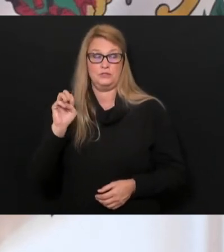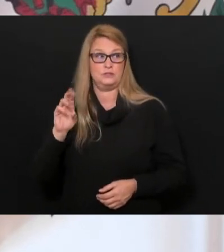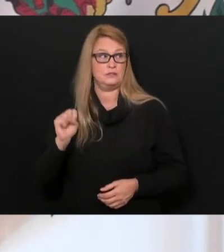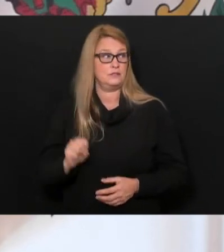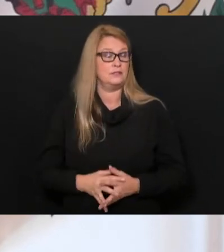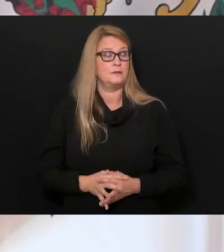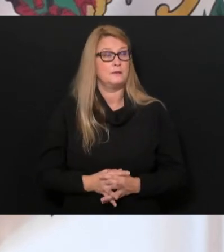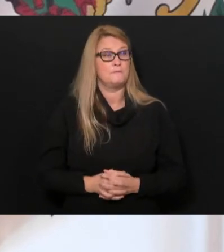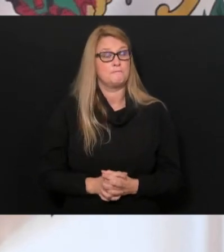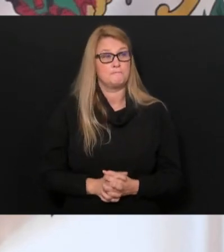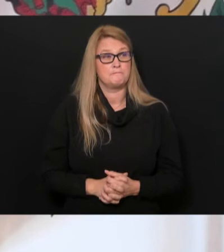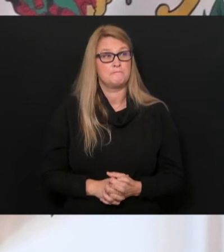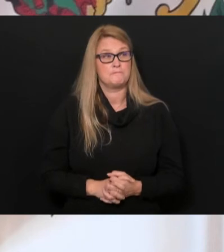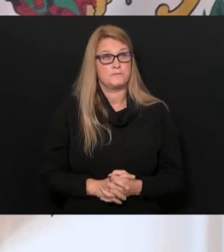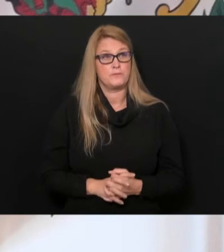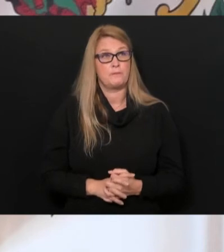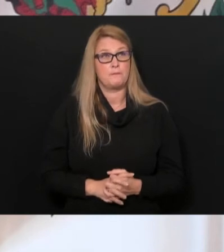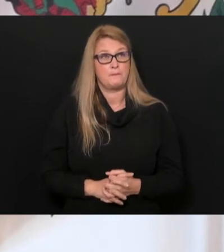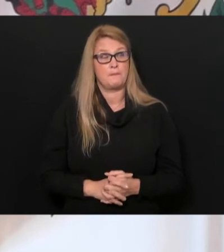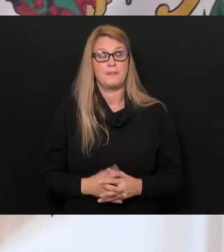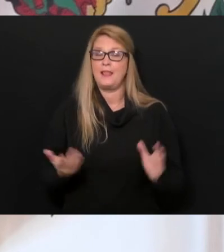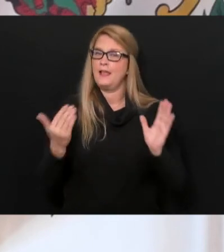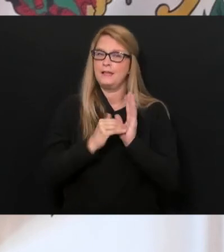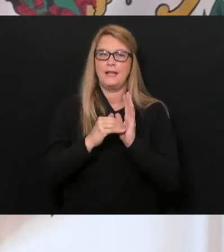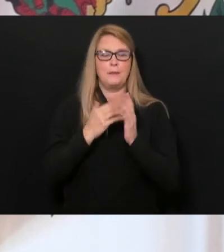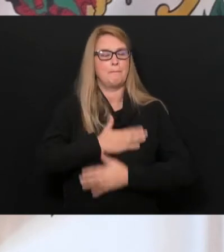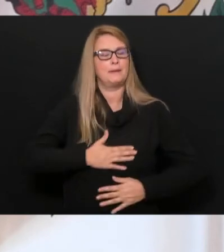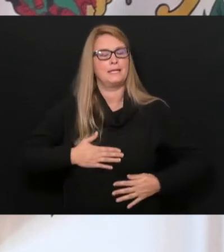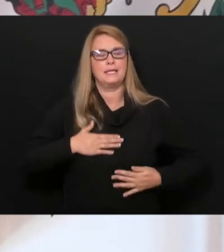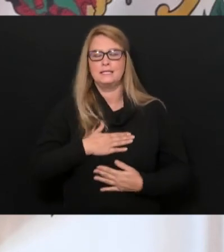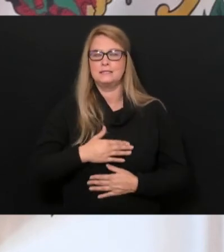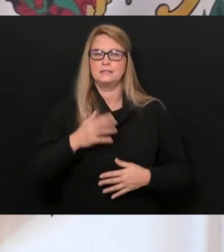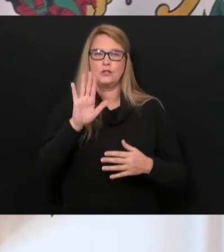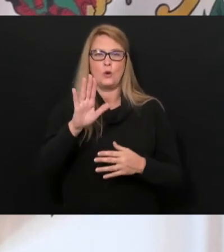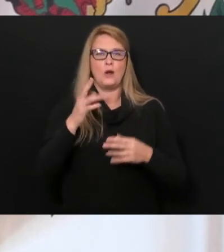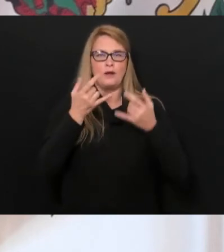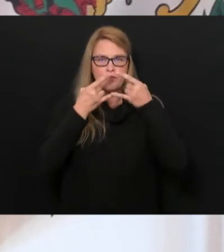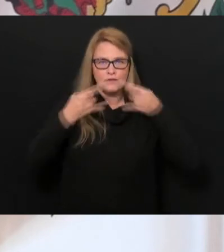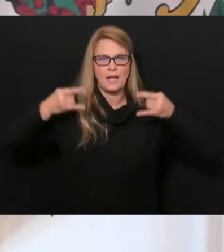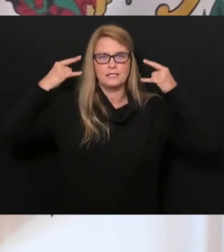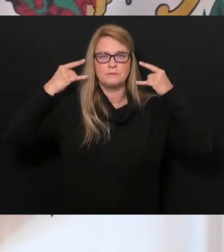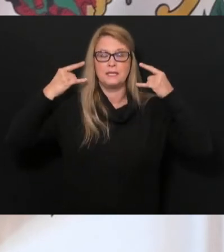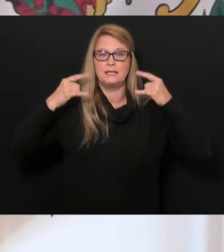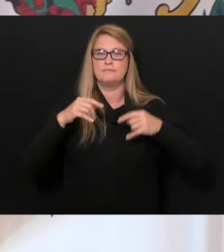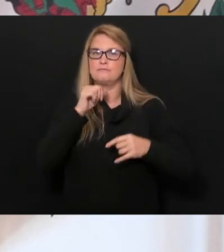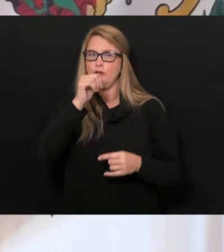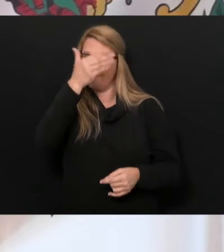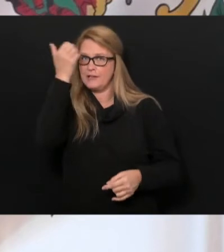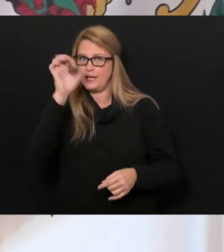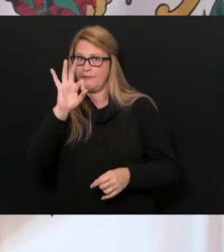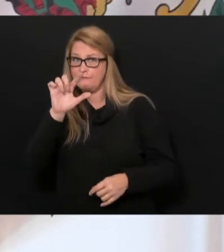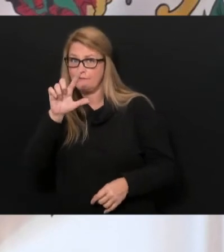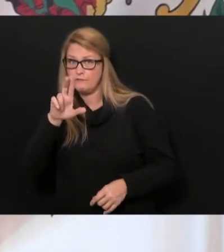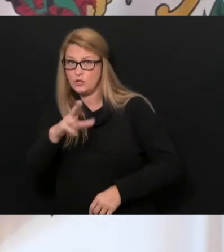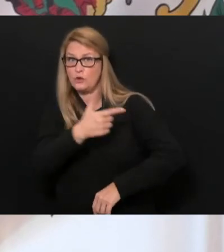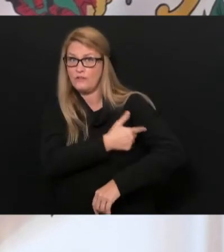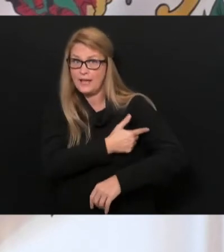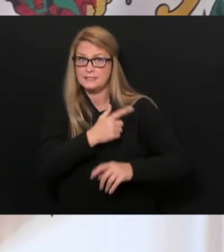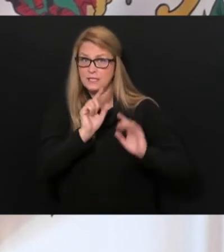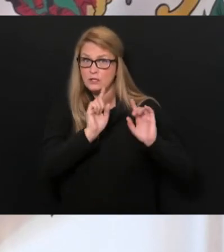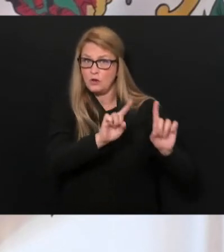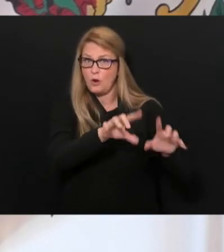Again, I tell you over and over about wearing your face mask. You got to do that. Your flu vaccines are still out there. You need to do